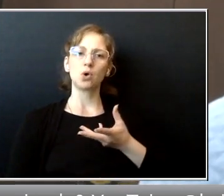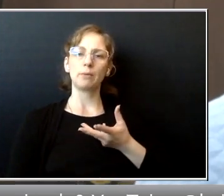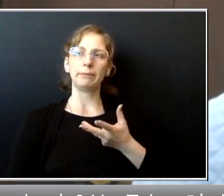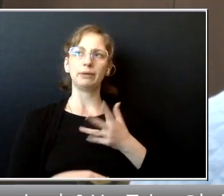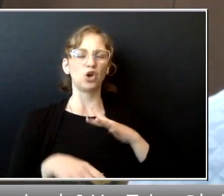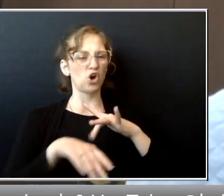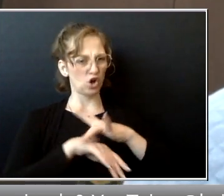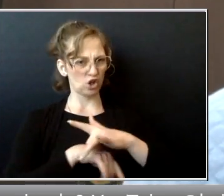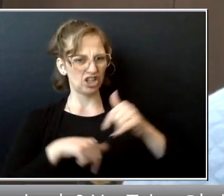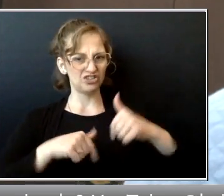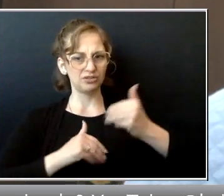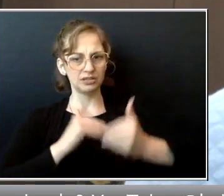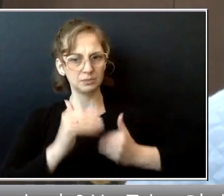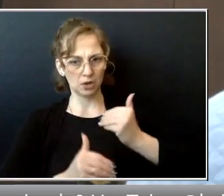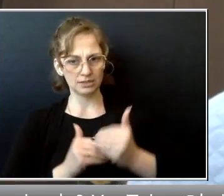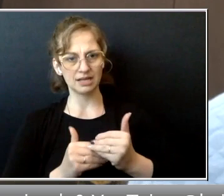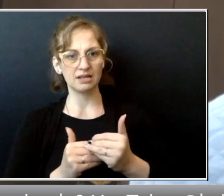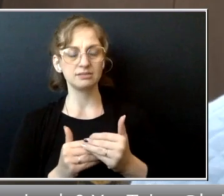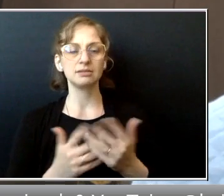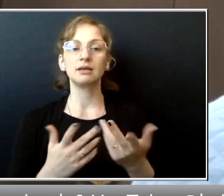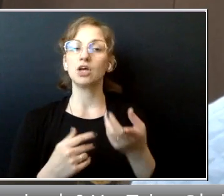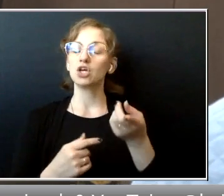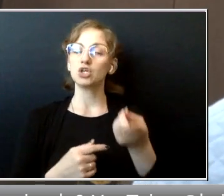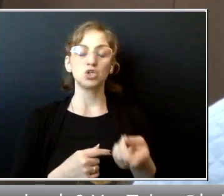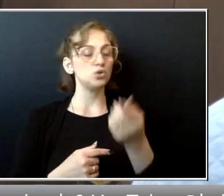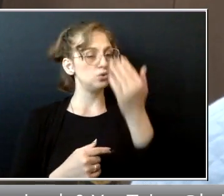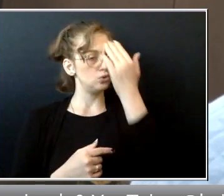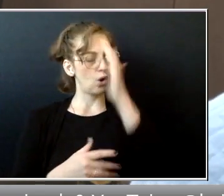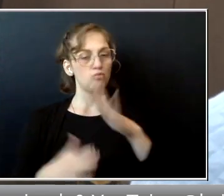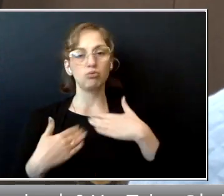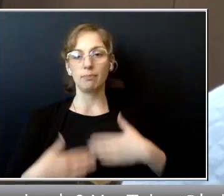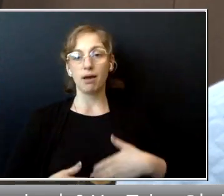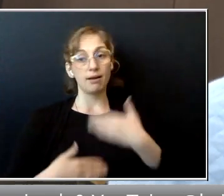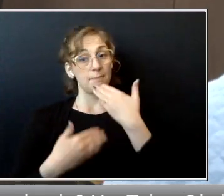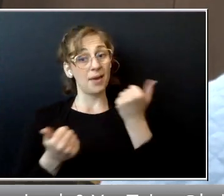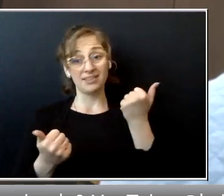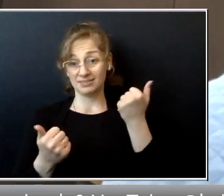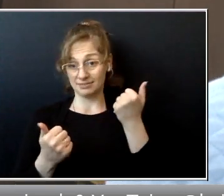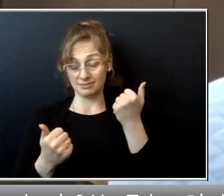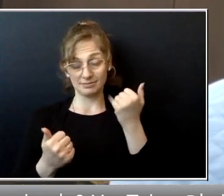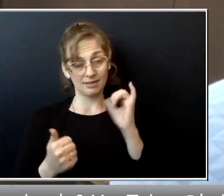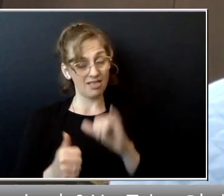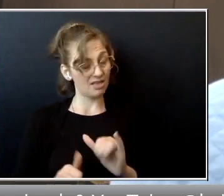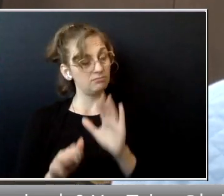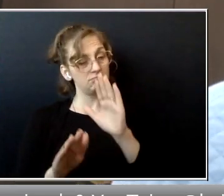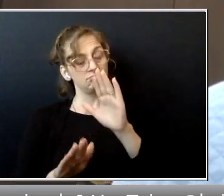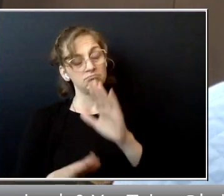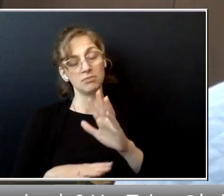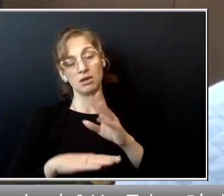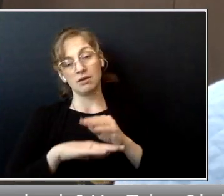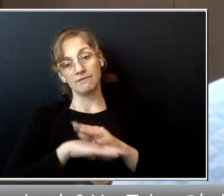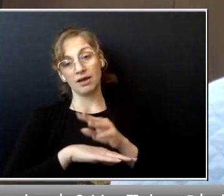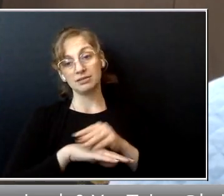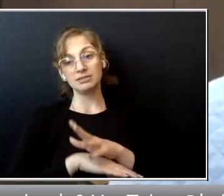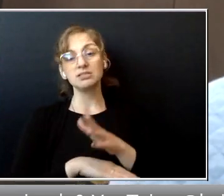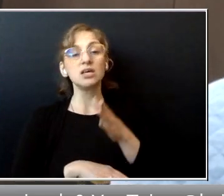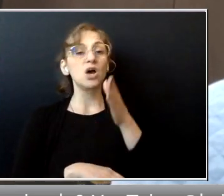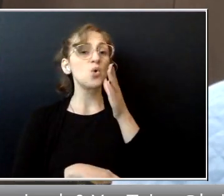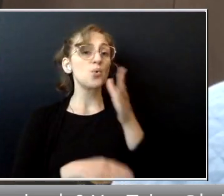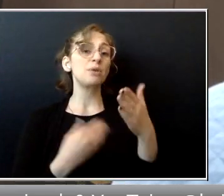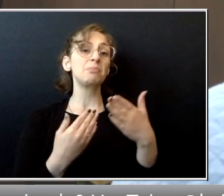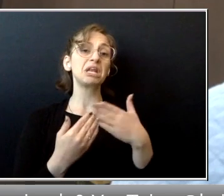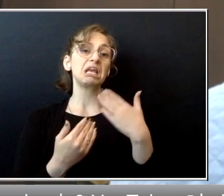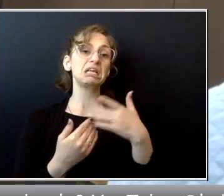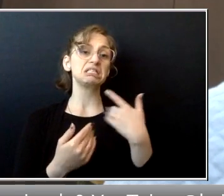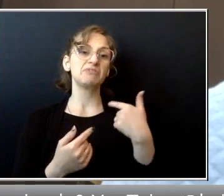process that nobody knows your body like you do, and I think that that's really good advice. It would have been pretty easy for me to either try to